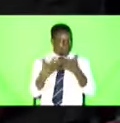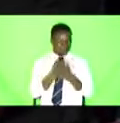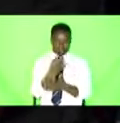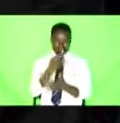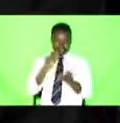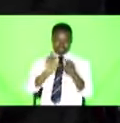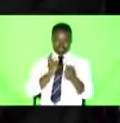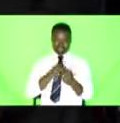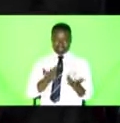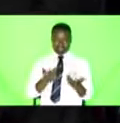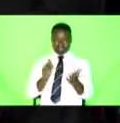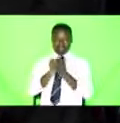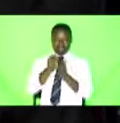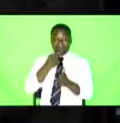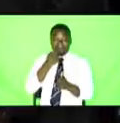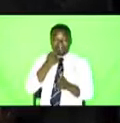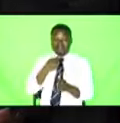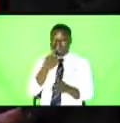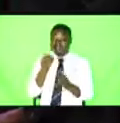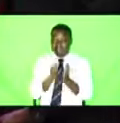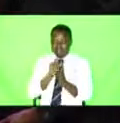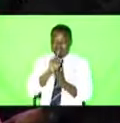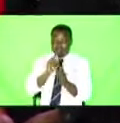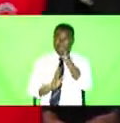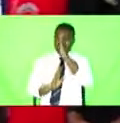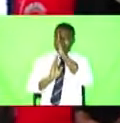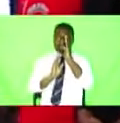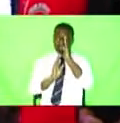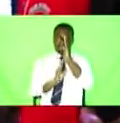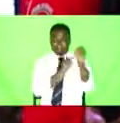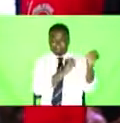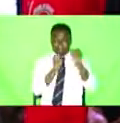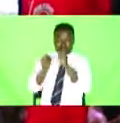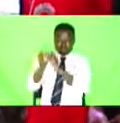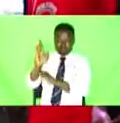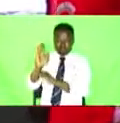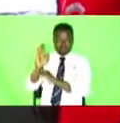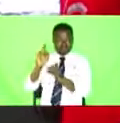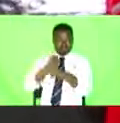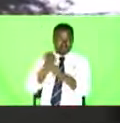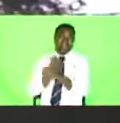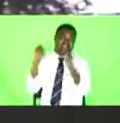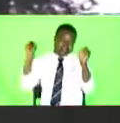That is why Paul says that it is the power of God unto salvation.